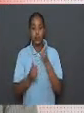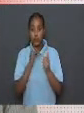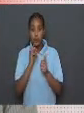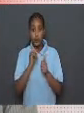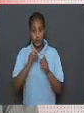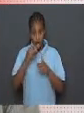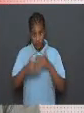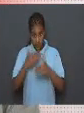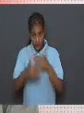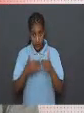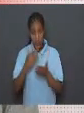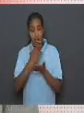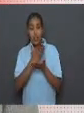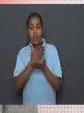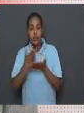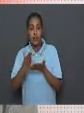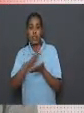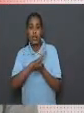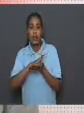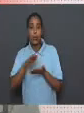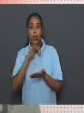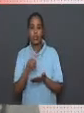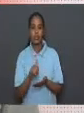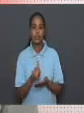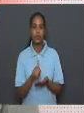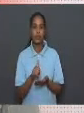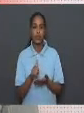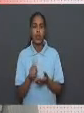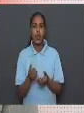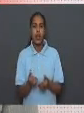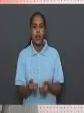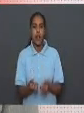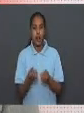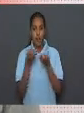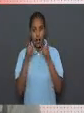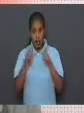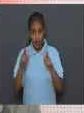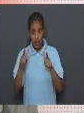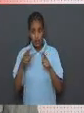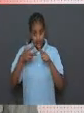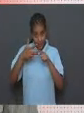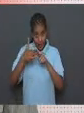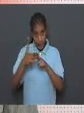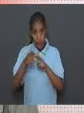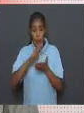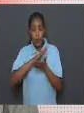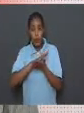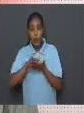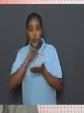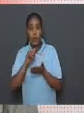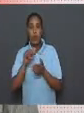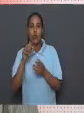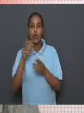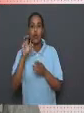the process of removing the impurities, a large slab of the impure copper is